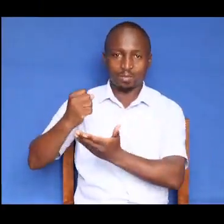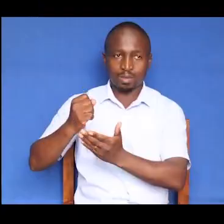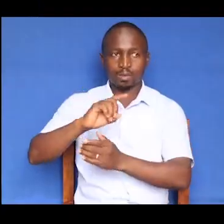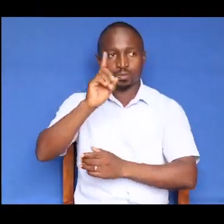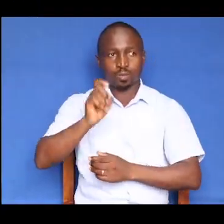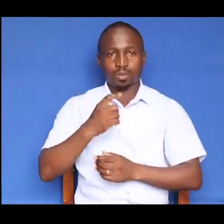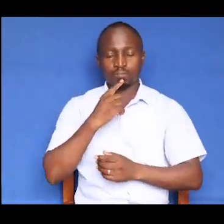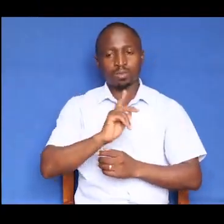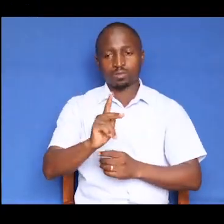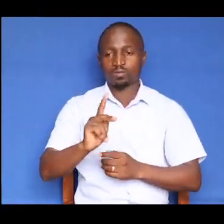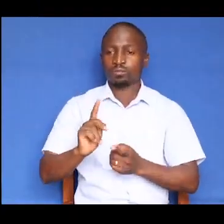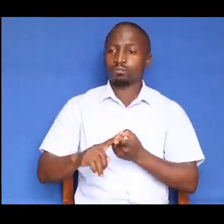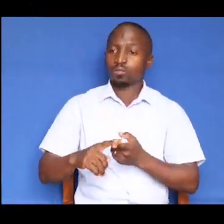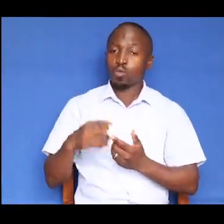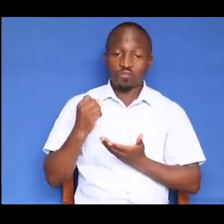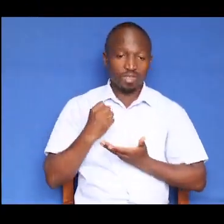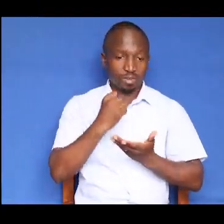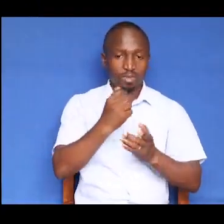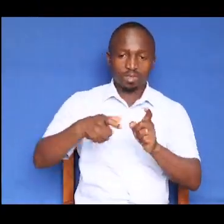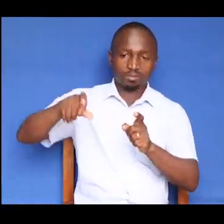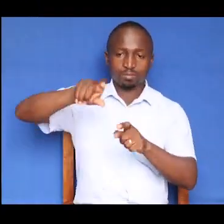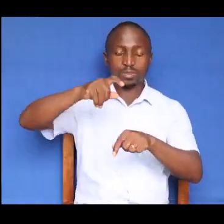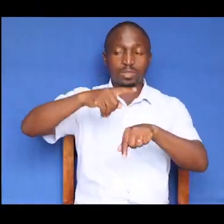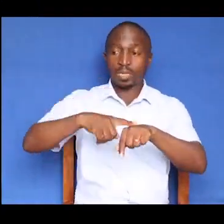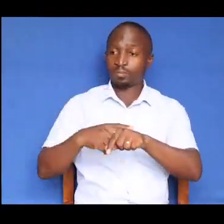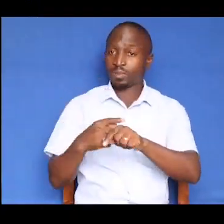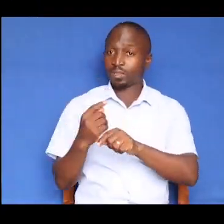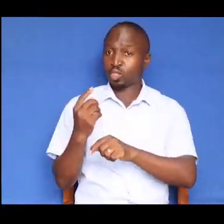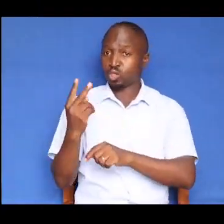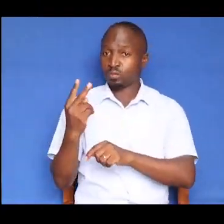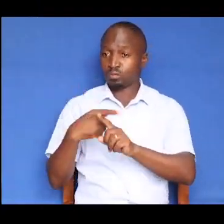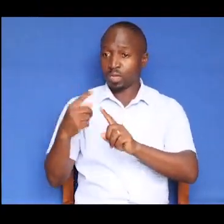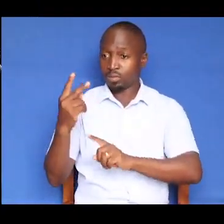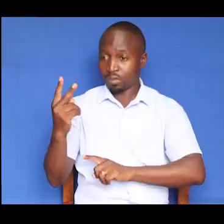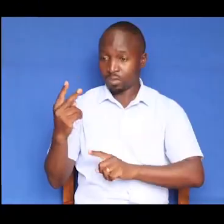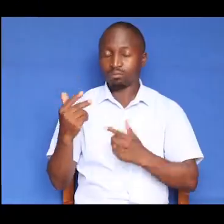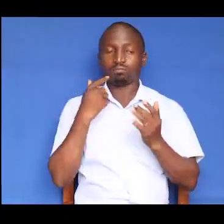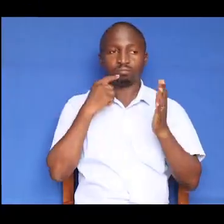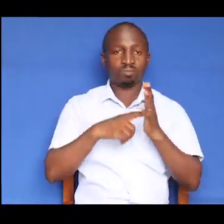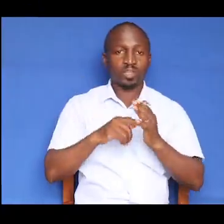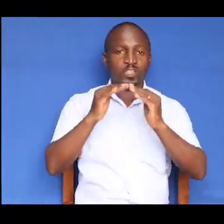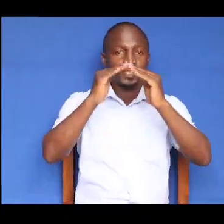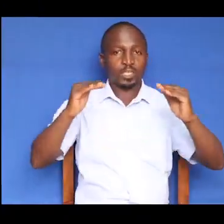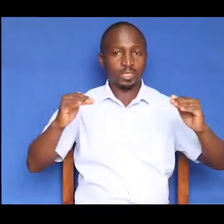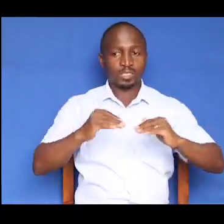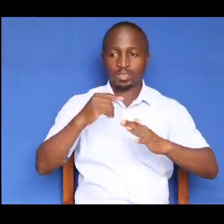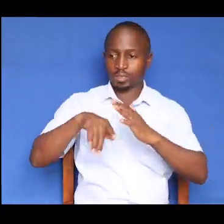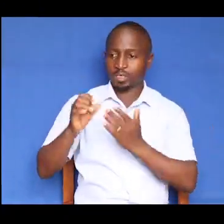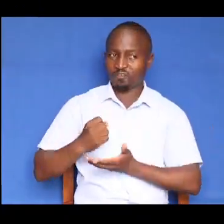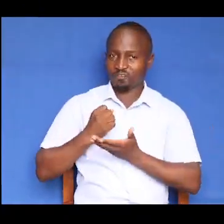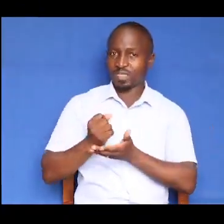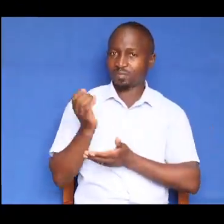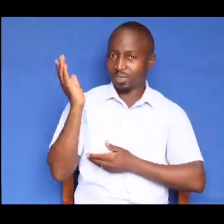investment increases by 200. So 200 is change in investment. So